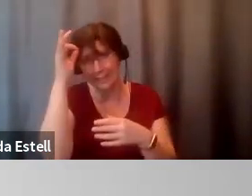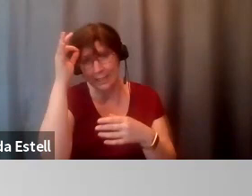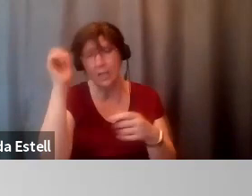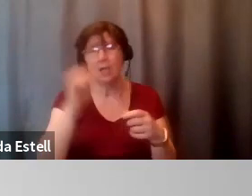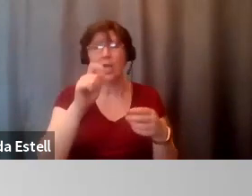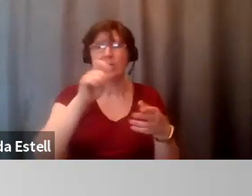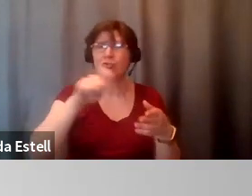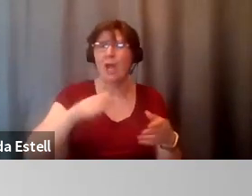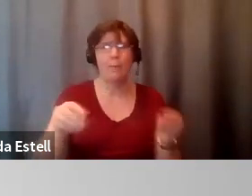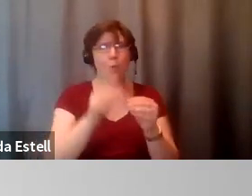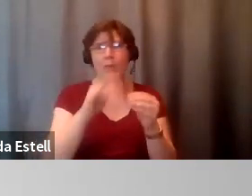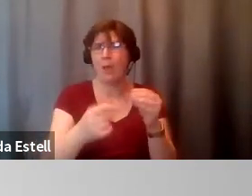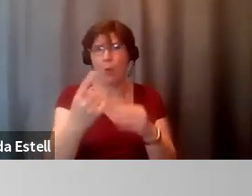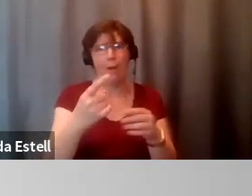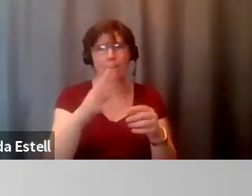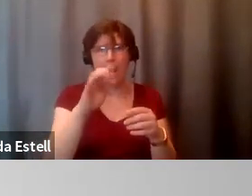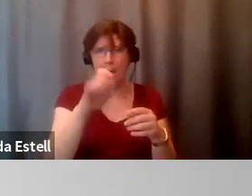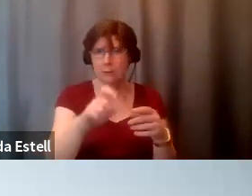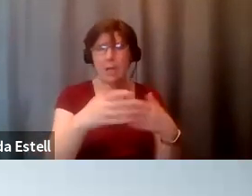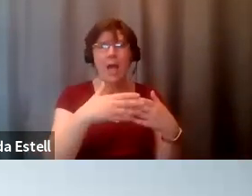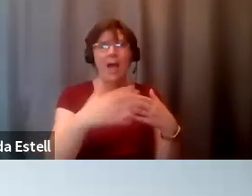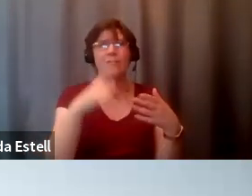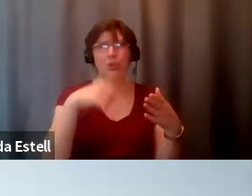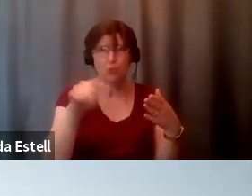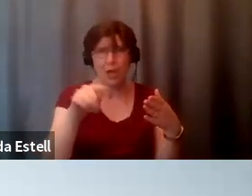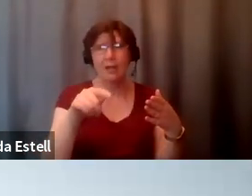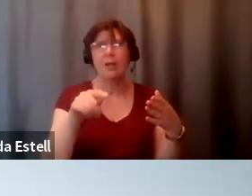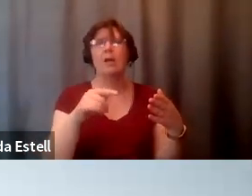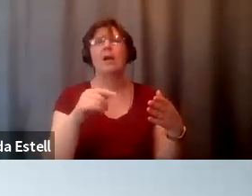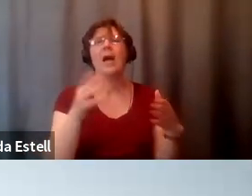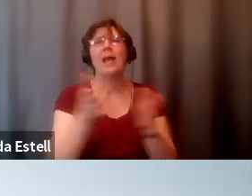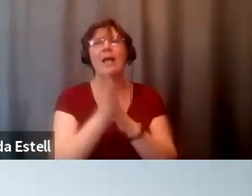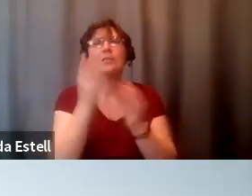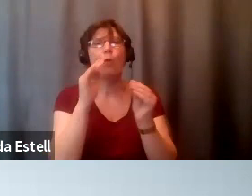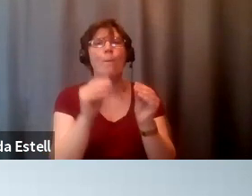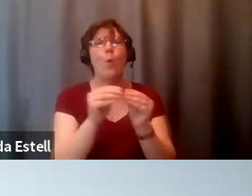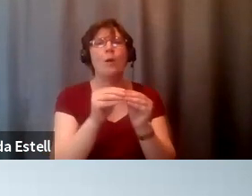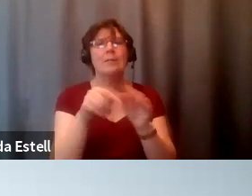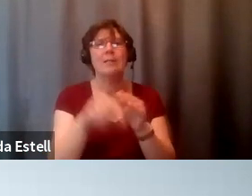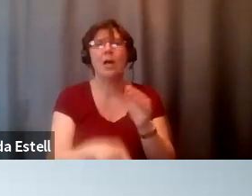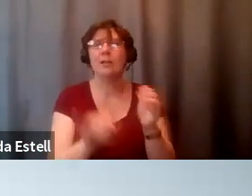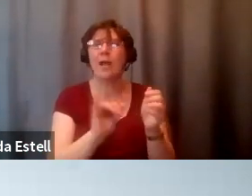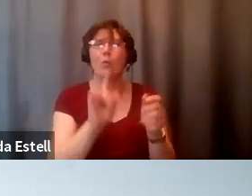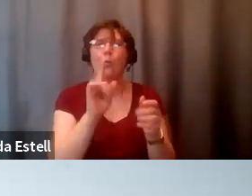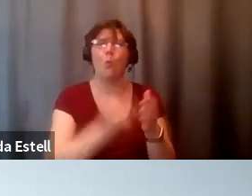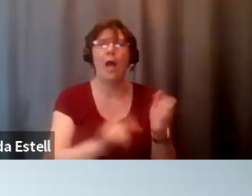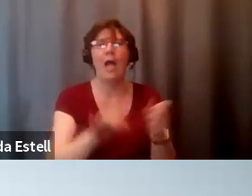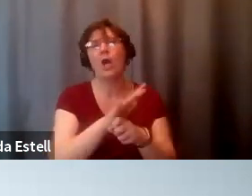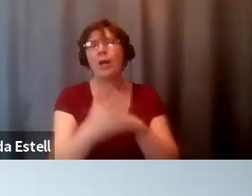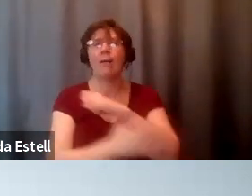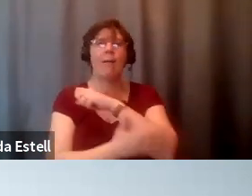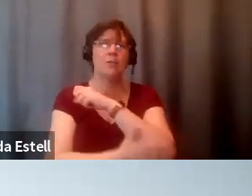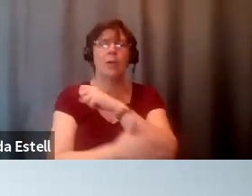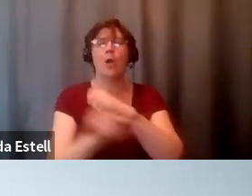more than one box. After you check boxes, the census asks for more details, like what area, country,